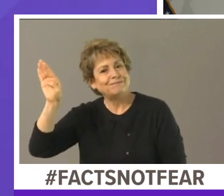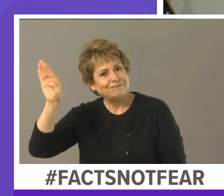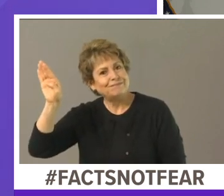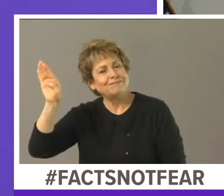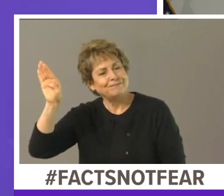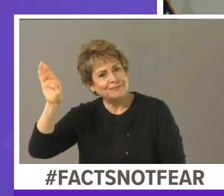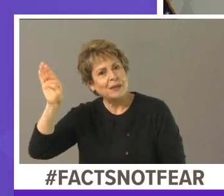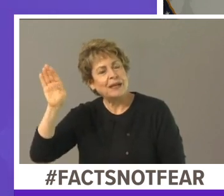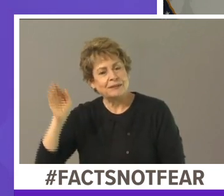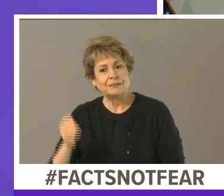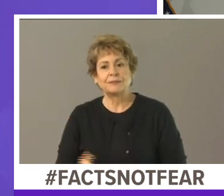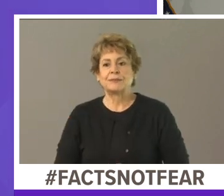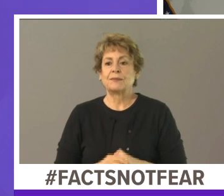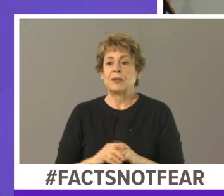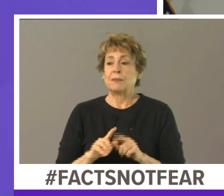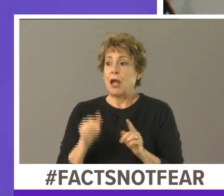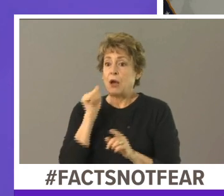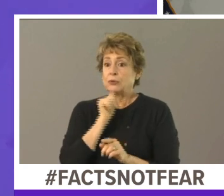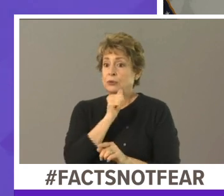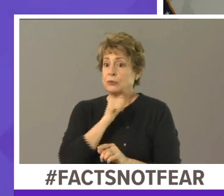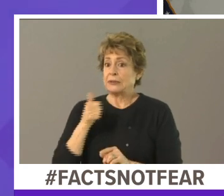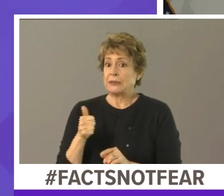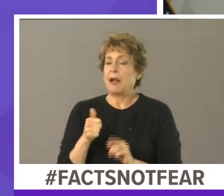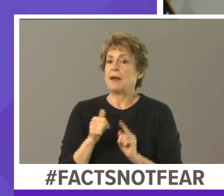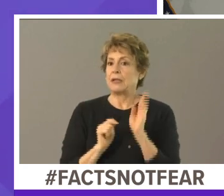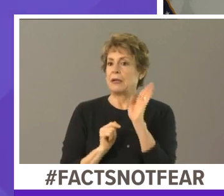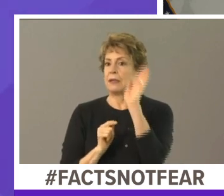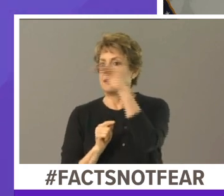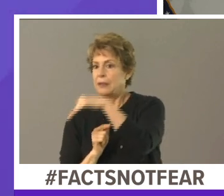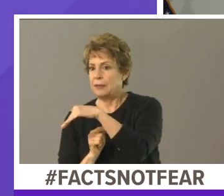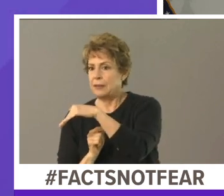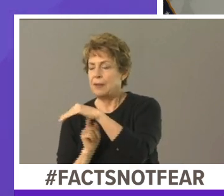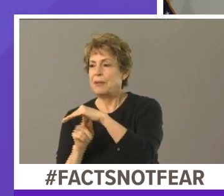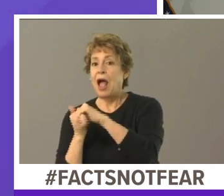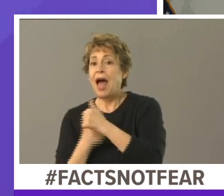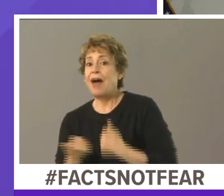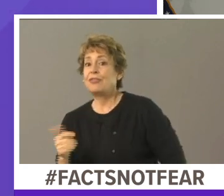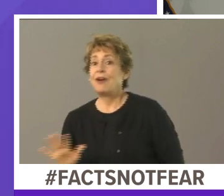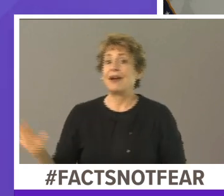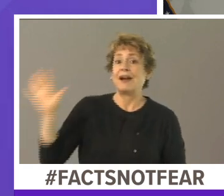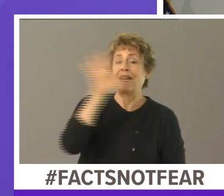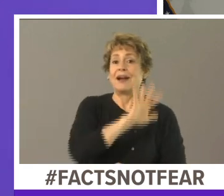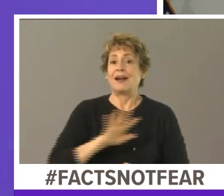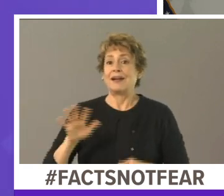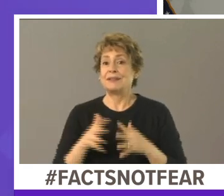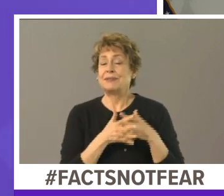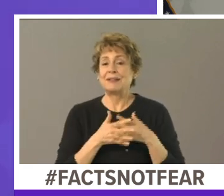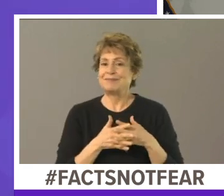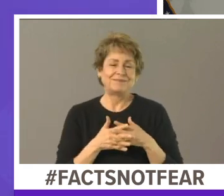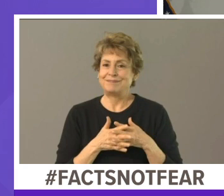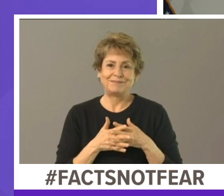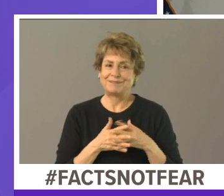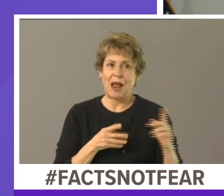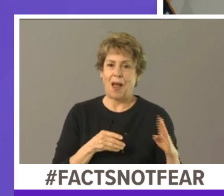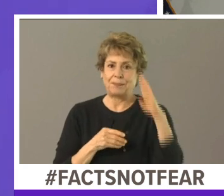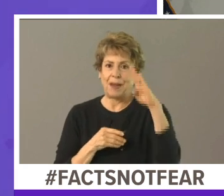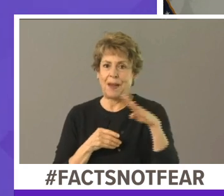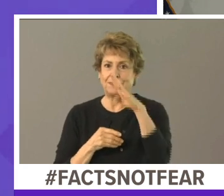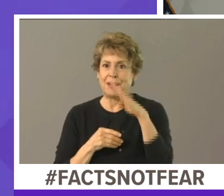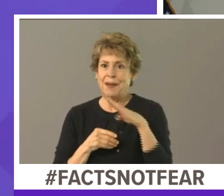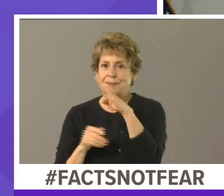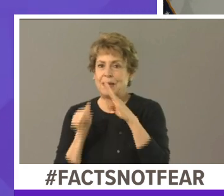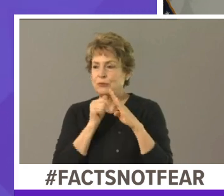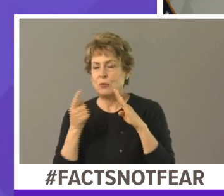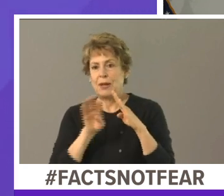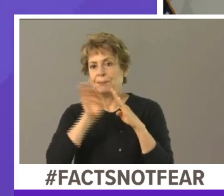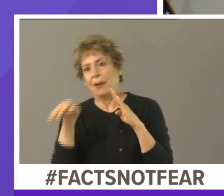a decline. It just shows how dangerous this virus is and how fast it moves. So the rest of the country